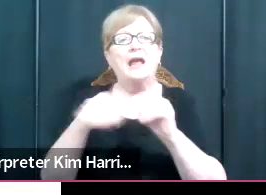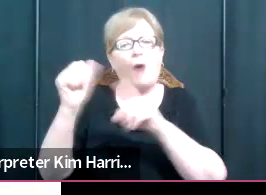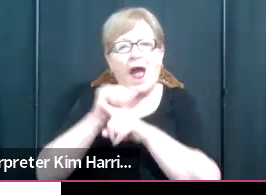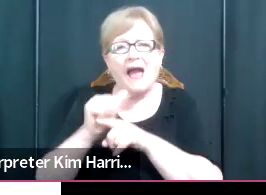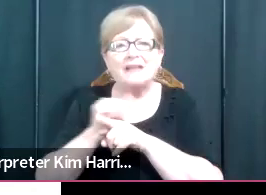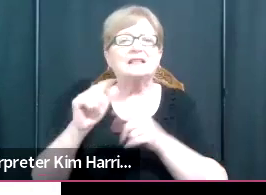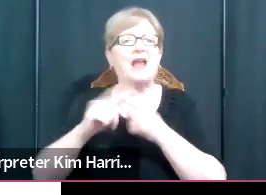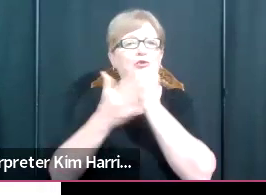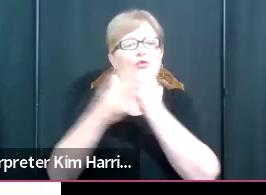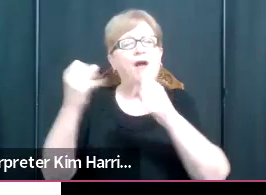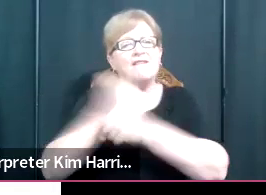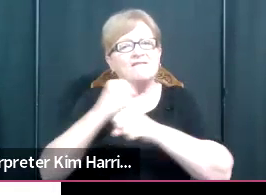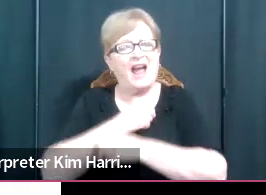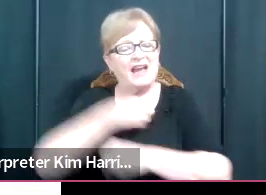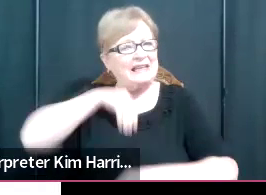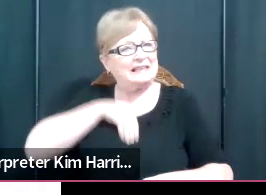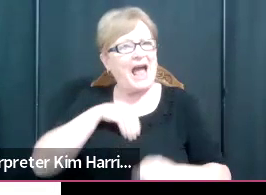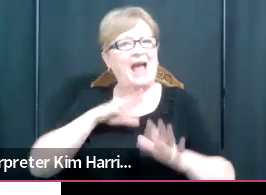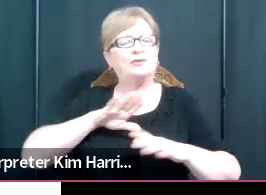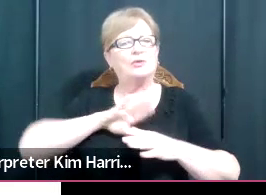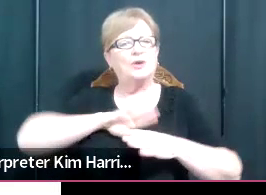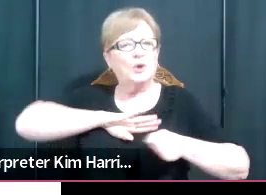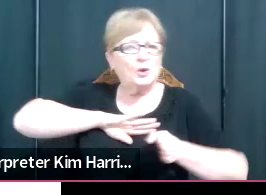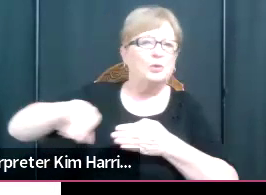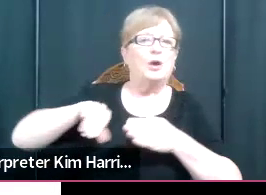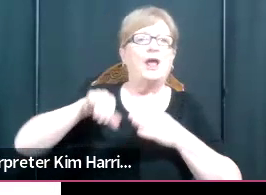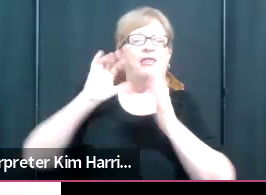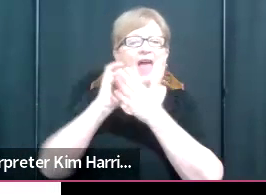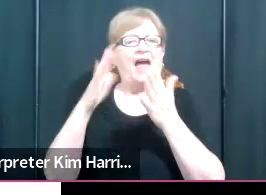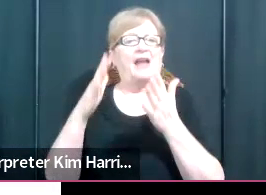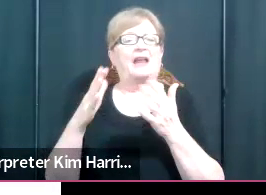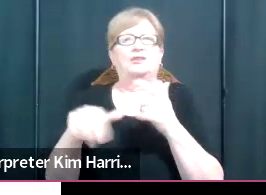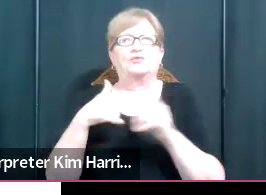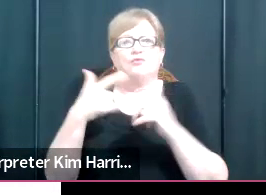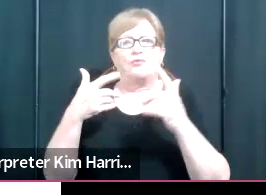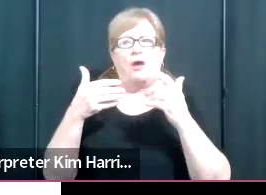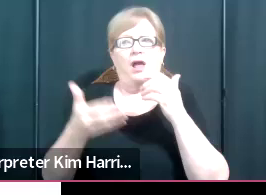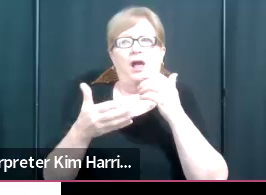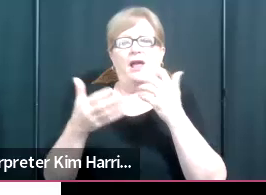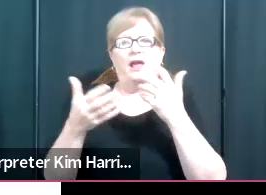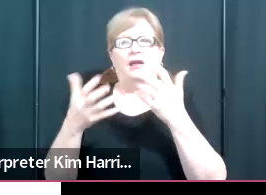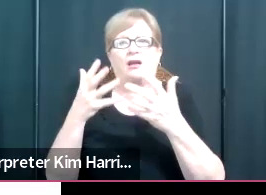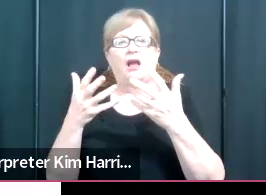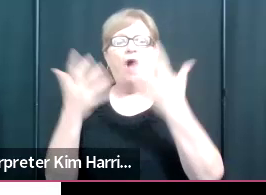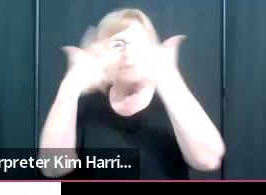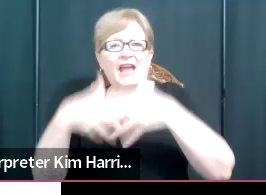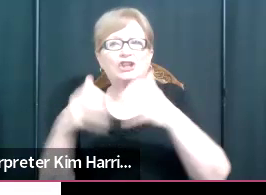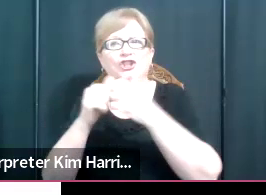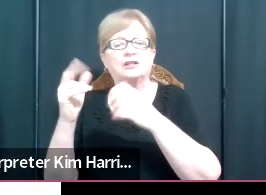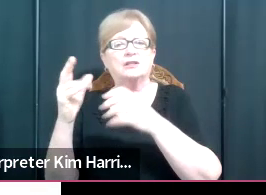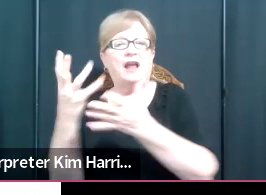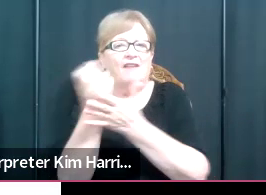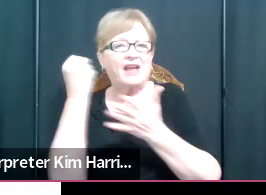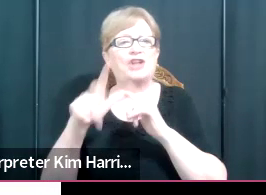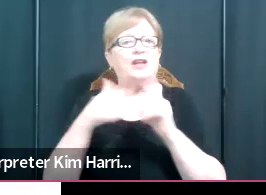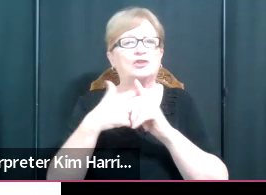fight internalized ableism. Again, it provides access to accommodations. It includes assistive technology, which is why we're all